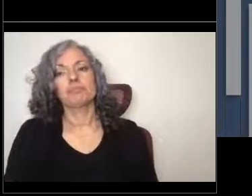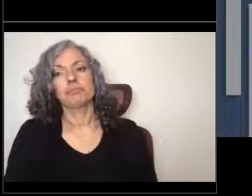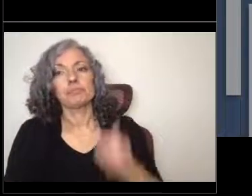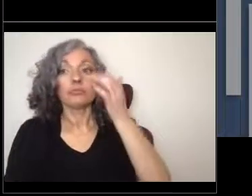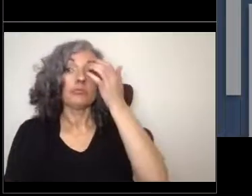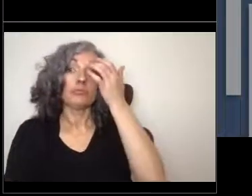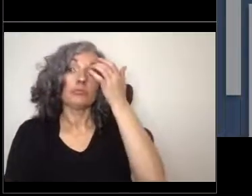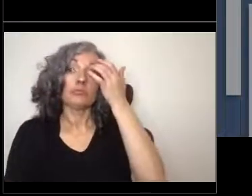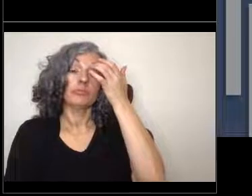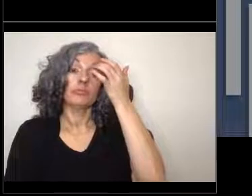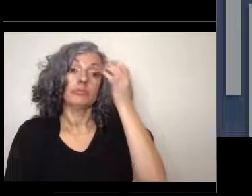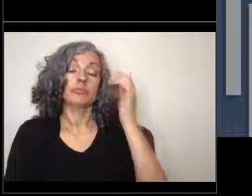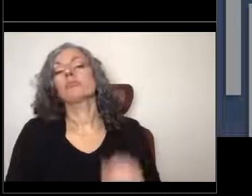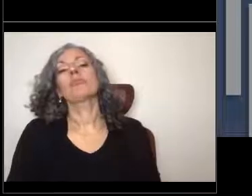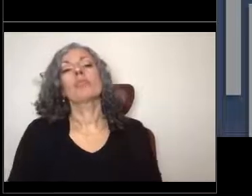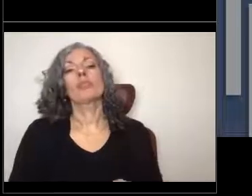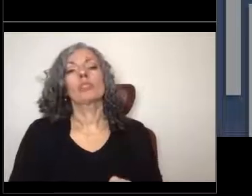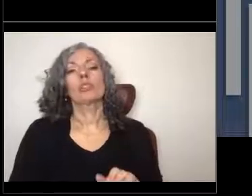comment?